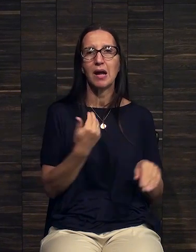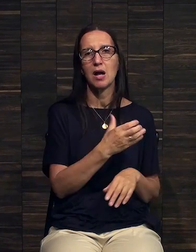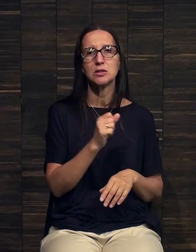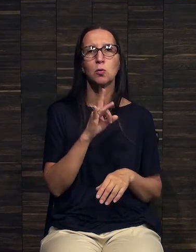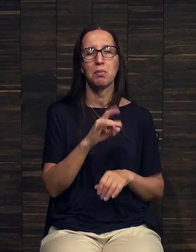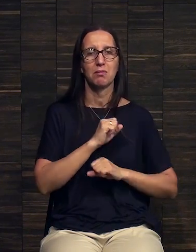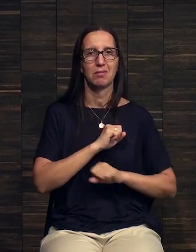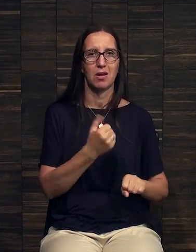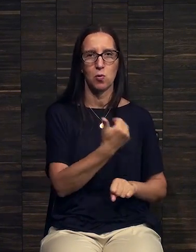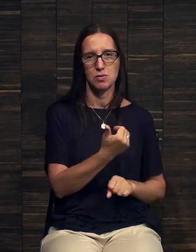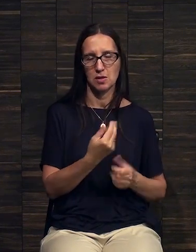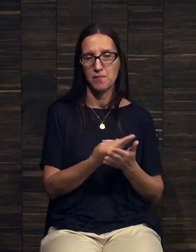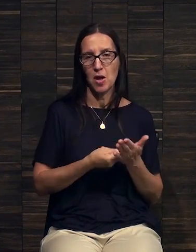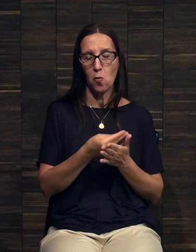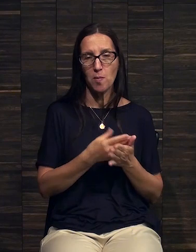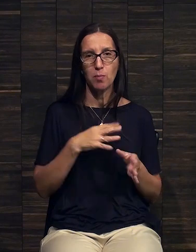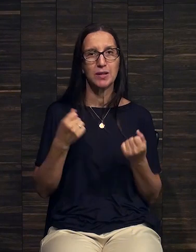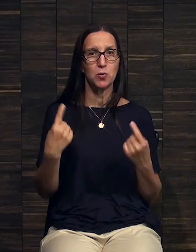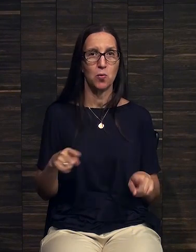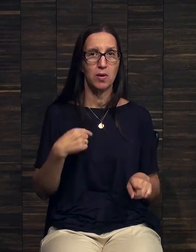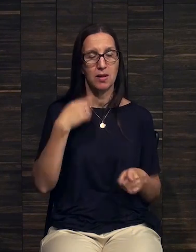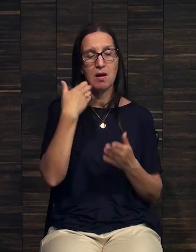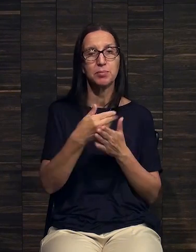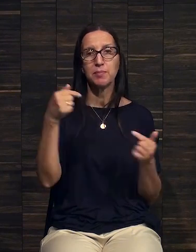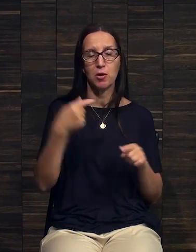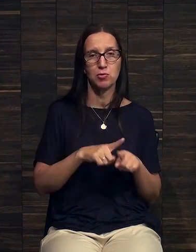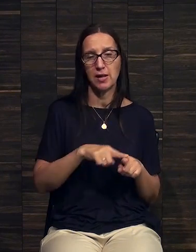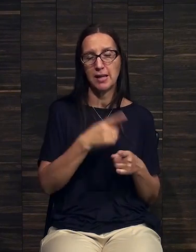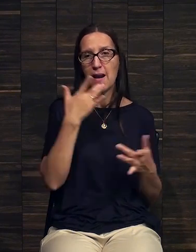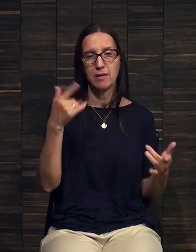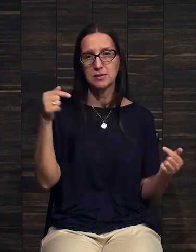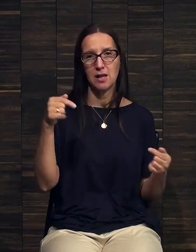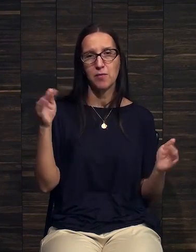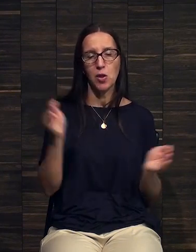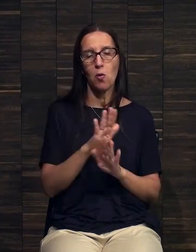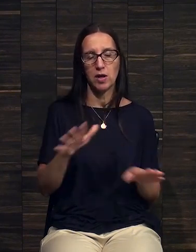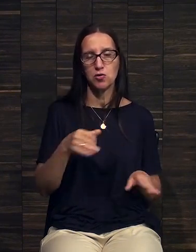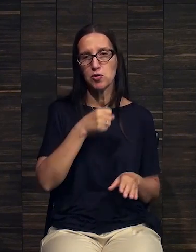interesting in terms of storytelling. And this lecture